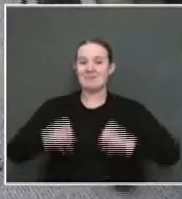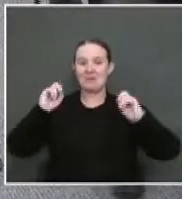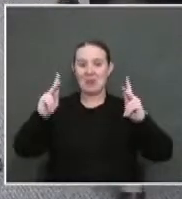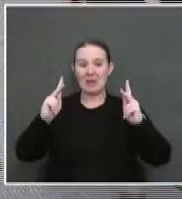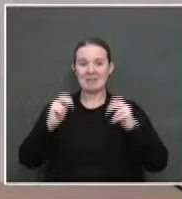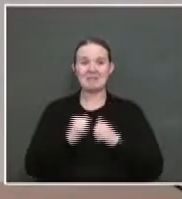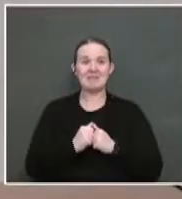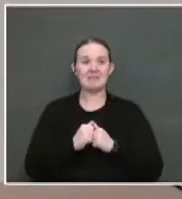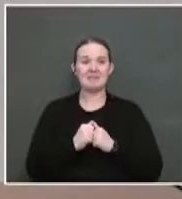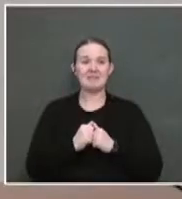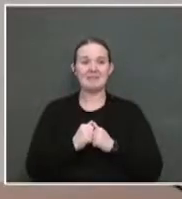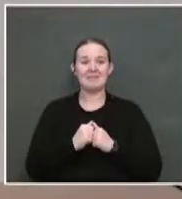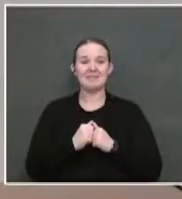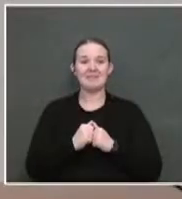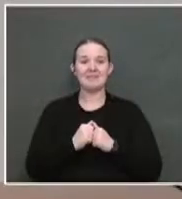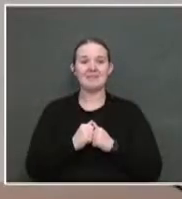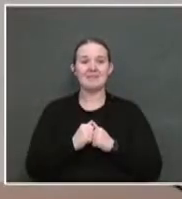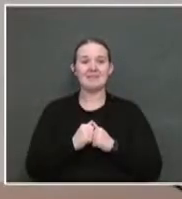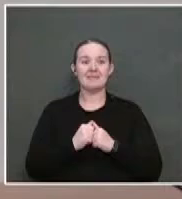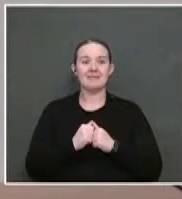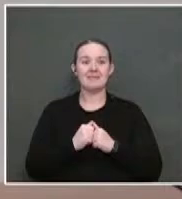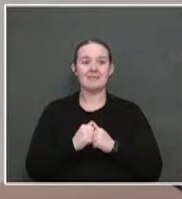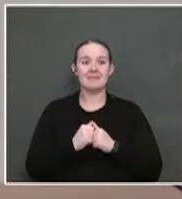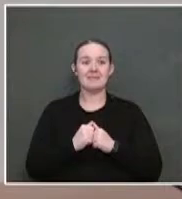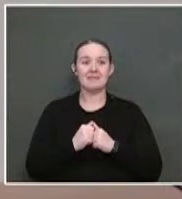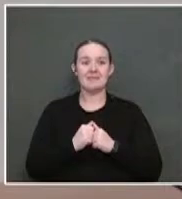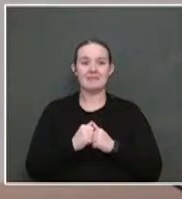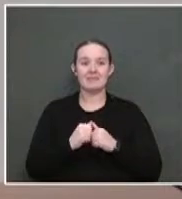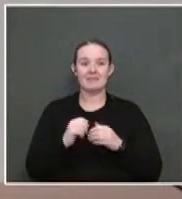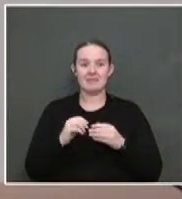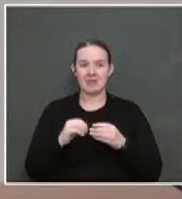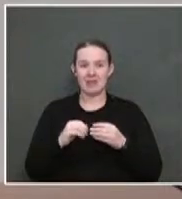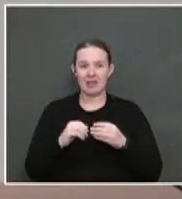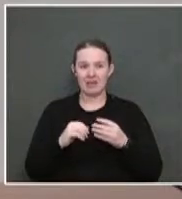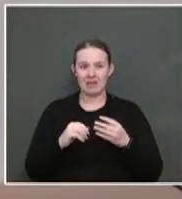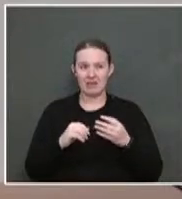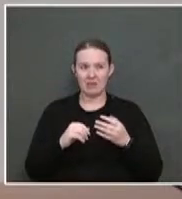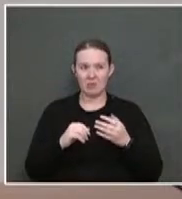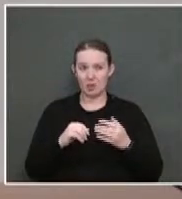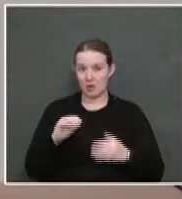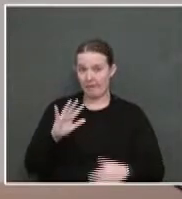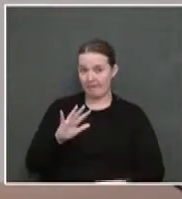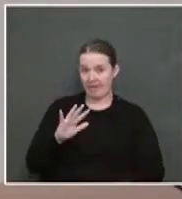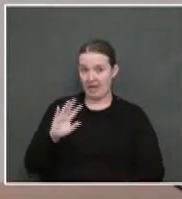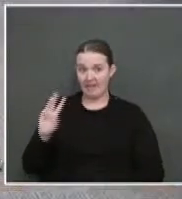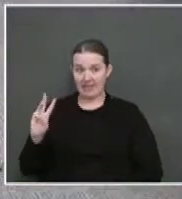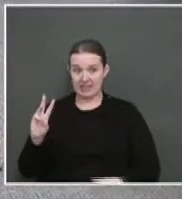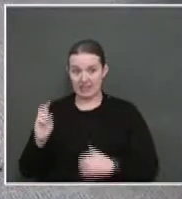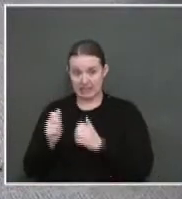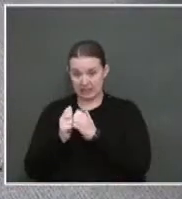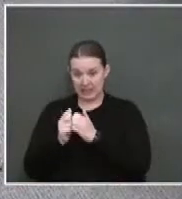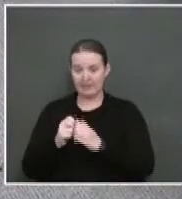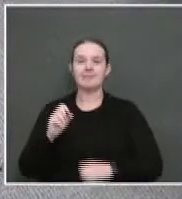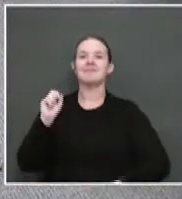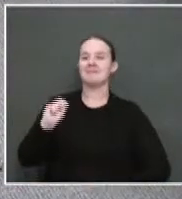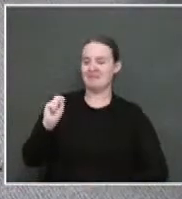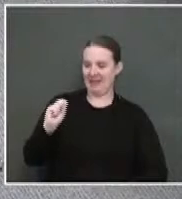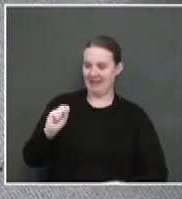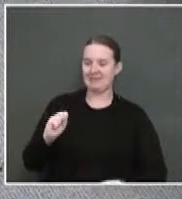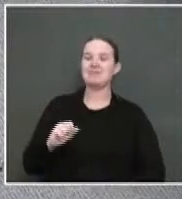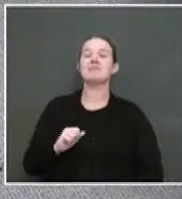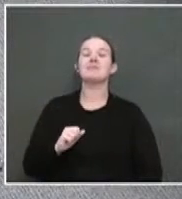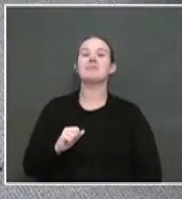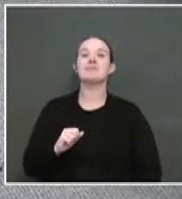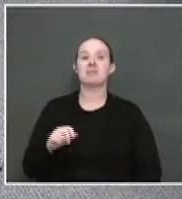Okay, move on to items, I think we're going to take 5 and 6, is it? Yes, Together. Chairwoman. These are